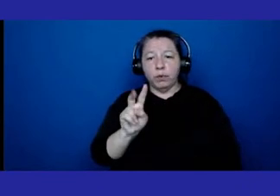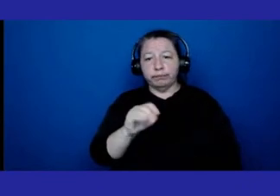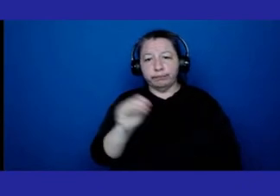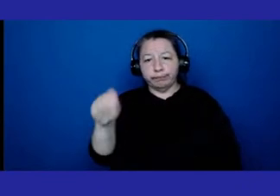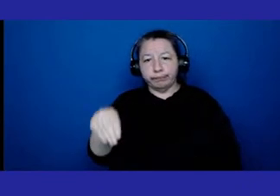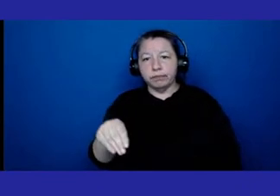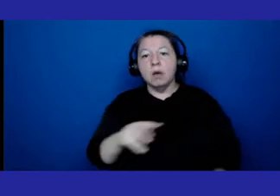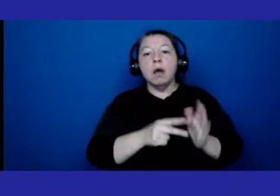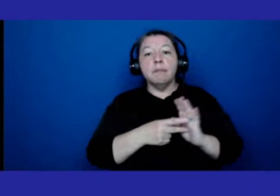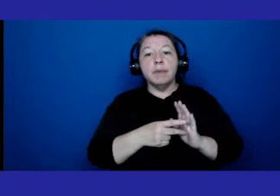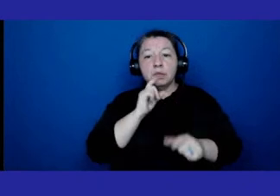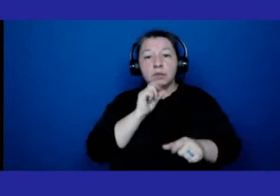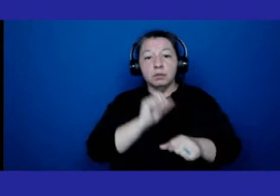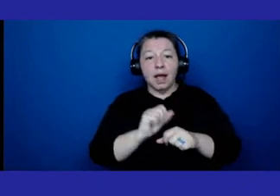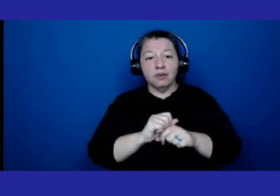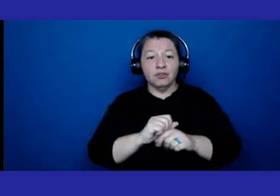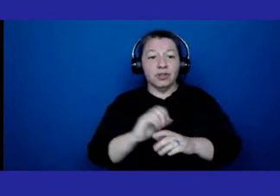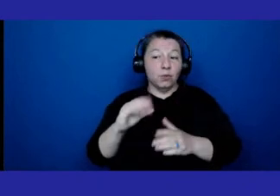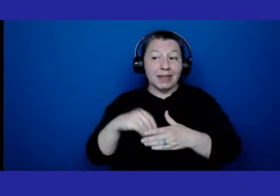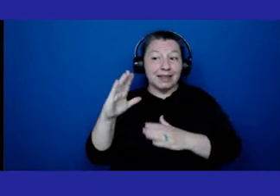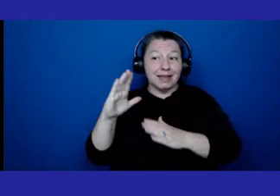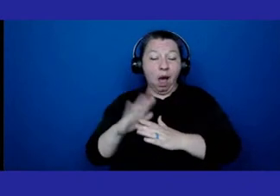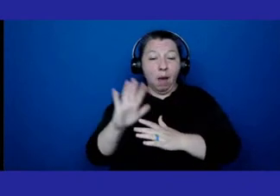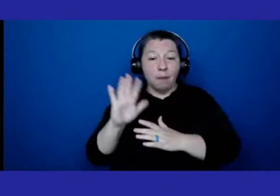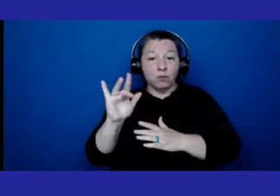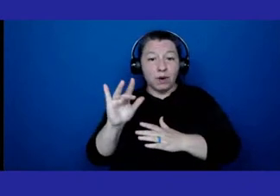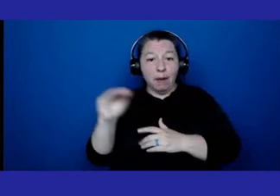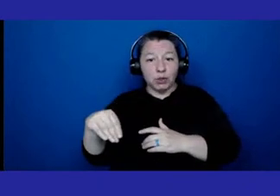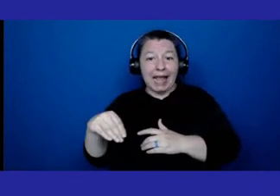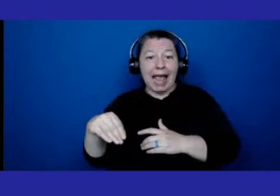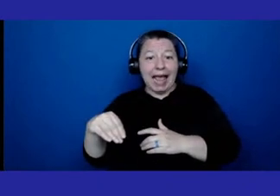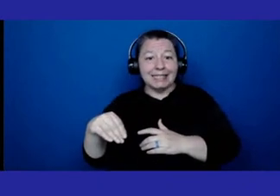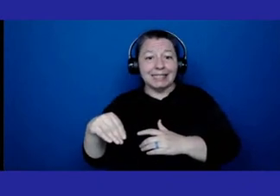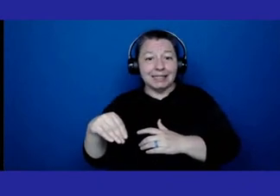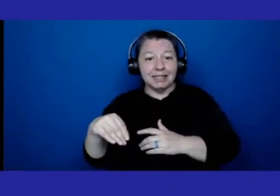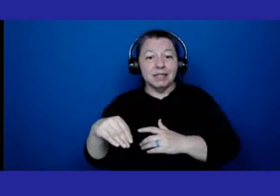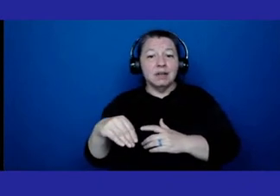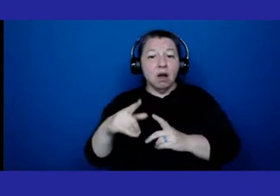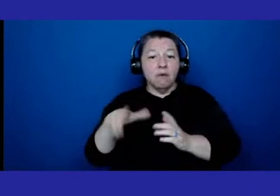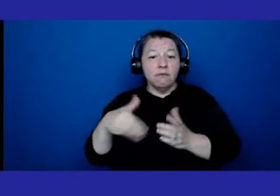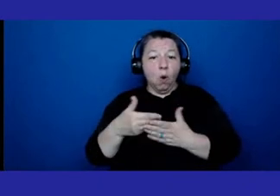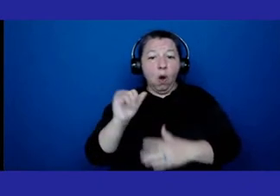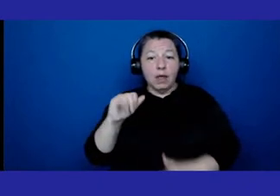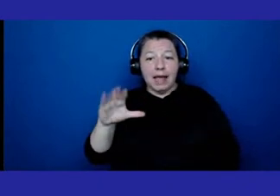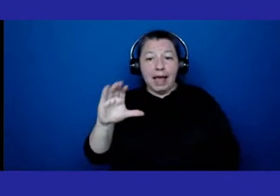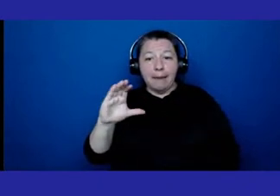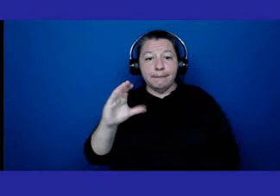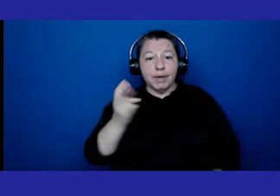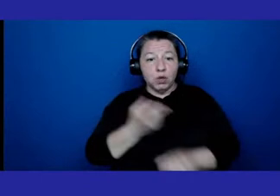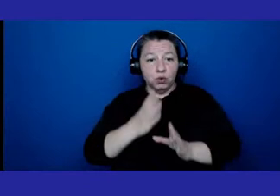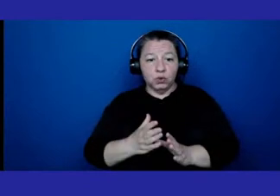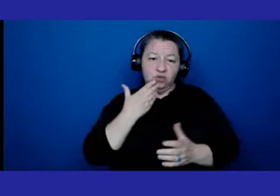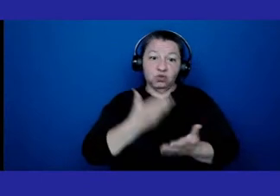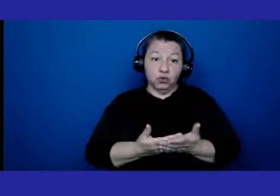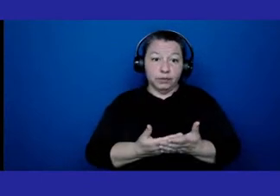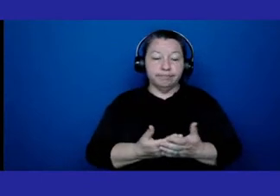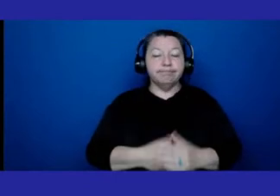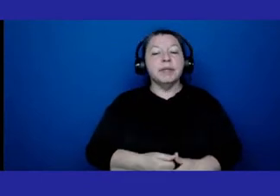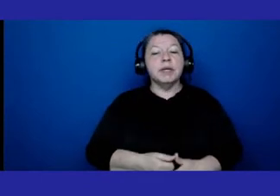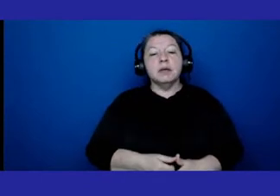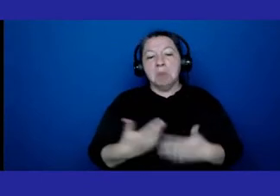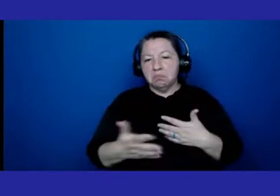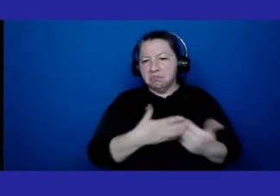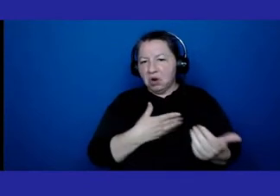that we're actually in the top 25% of Epic users, which is very good. Nonetheless, we still